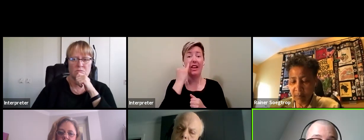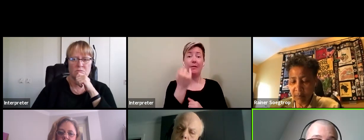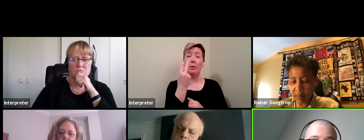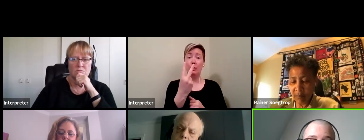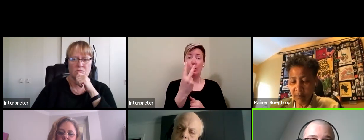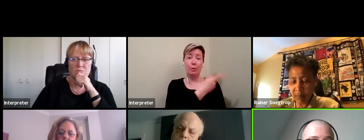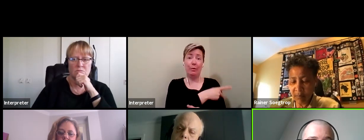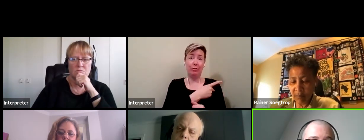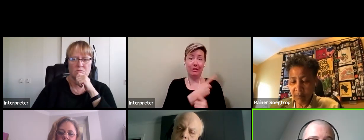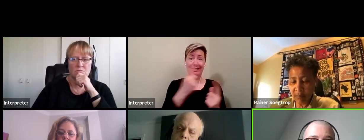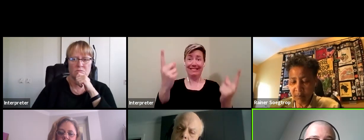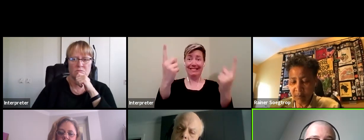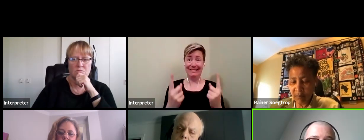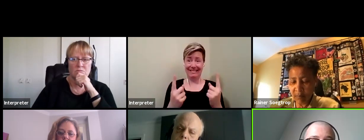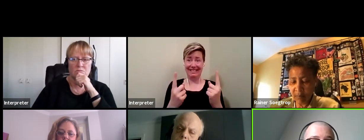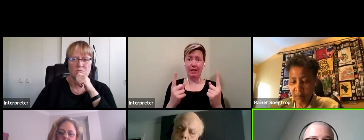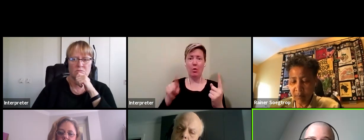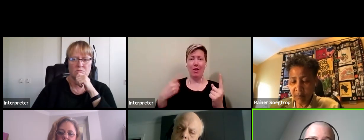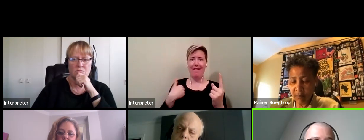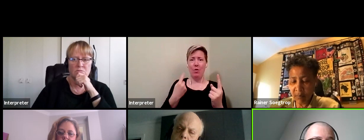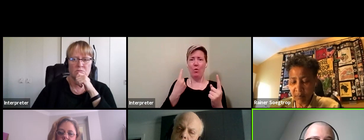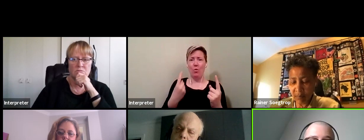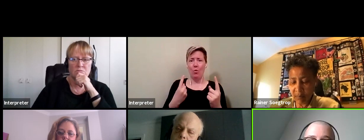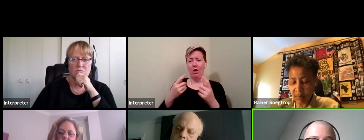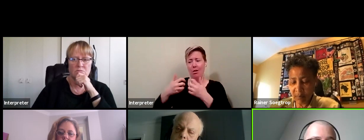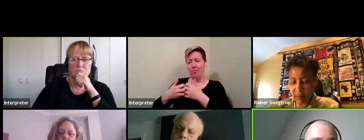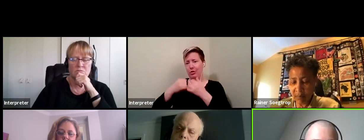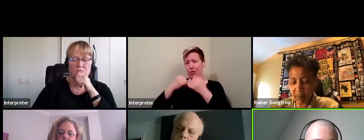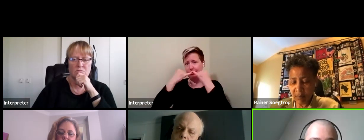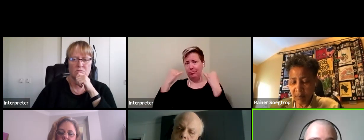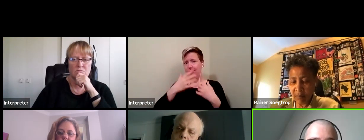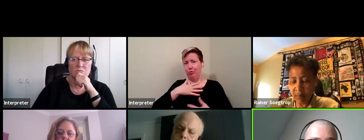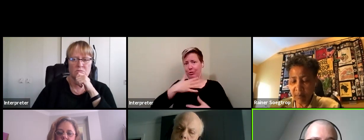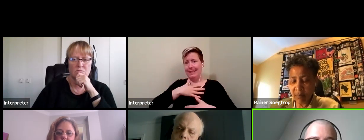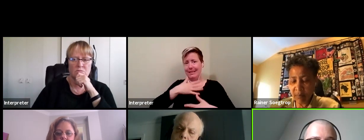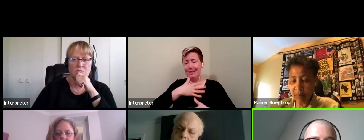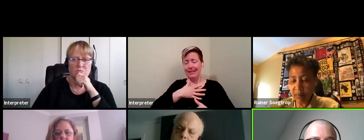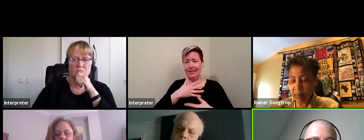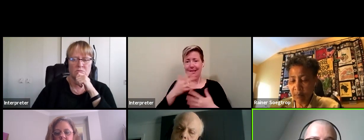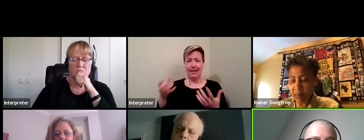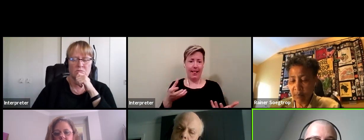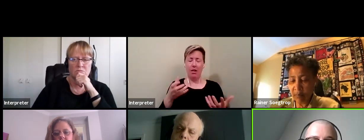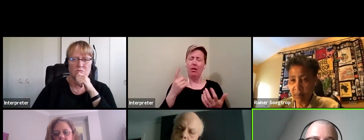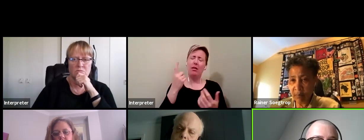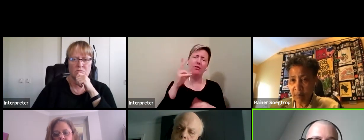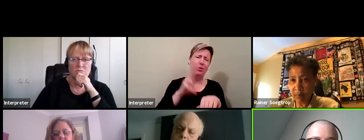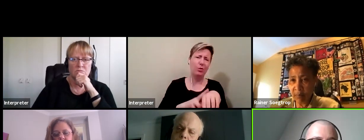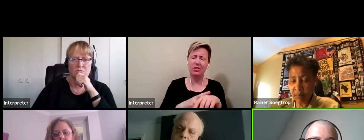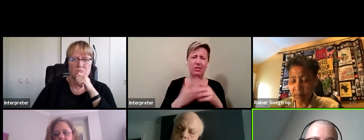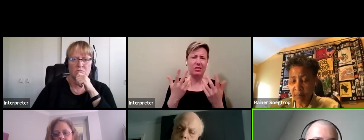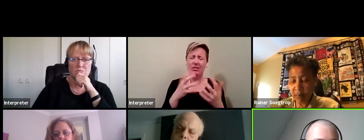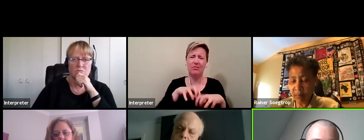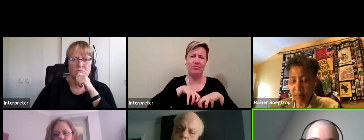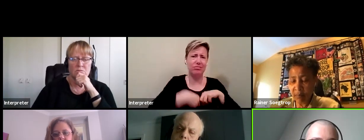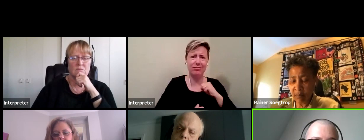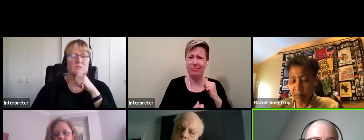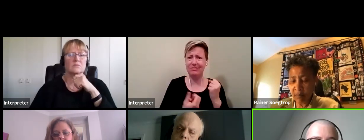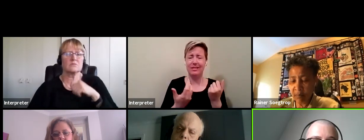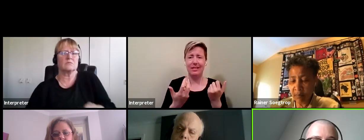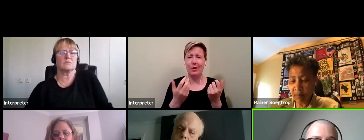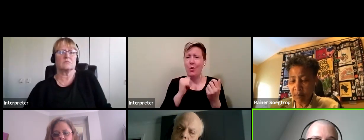needed ventilator in a hospital, that decision will always be a devastating one. There is no clear answer to a question